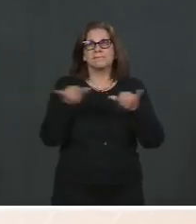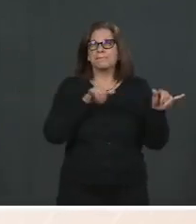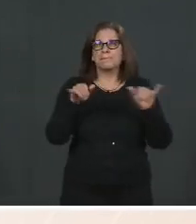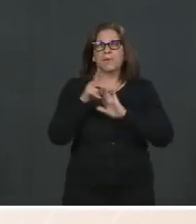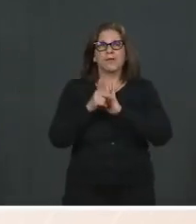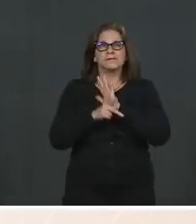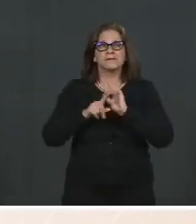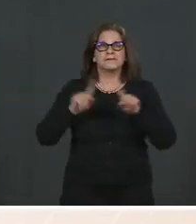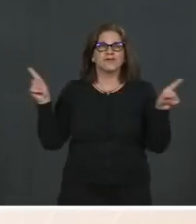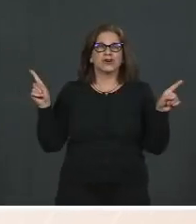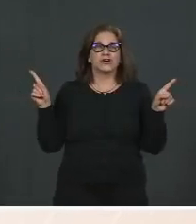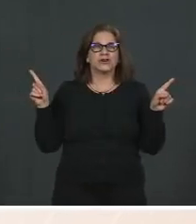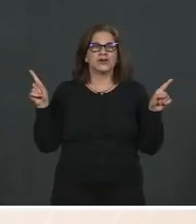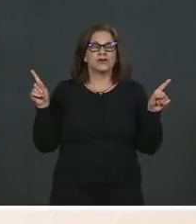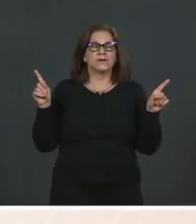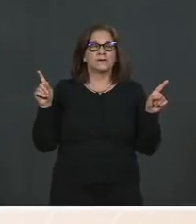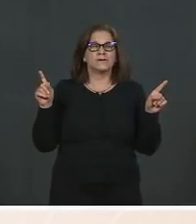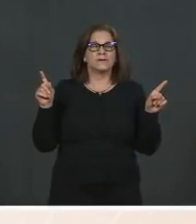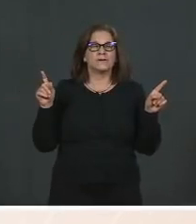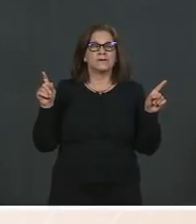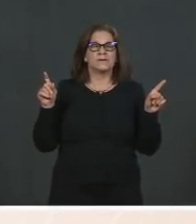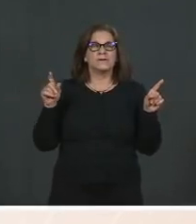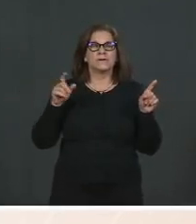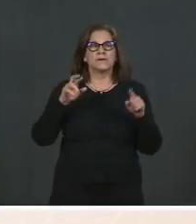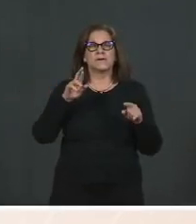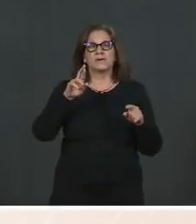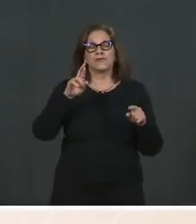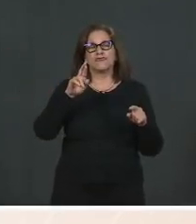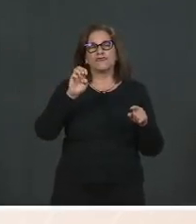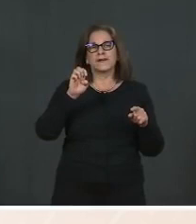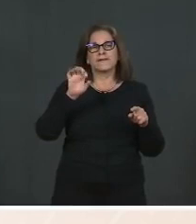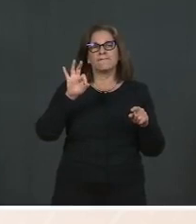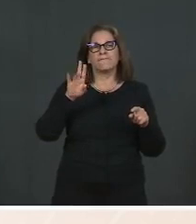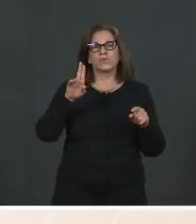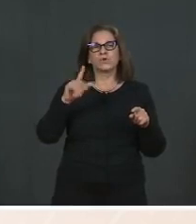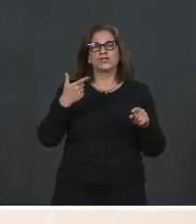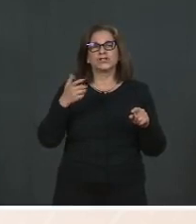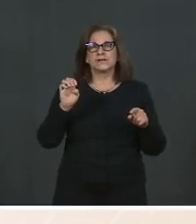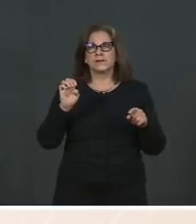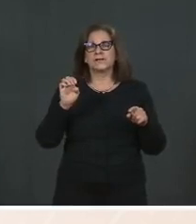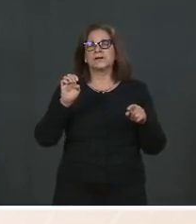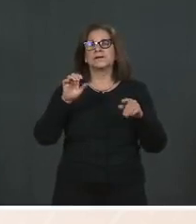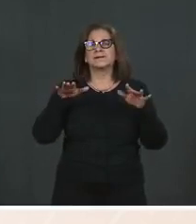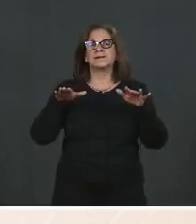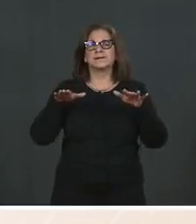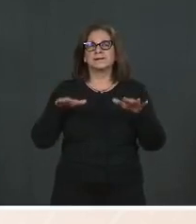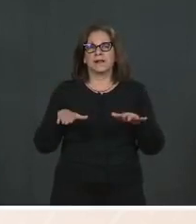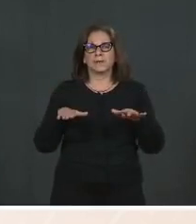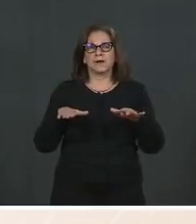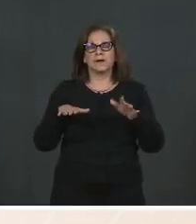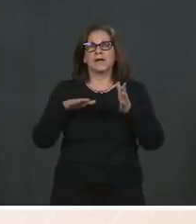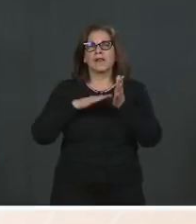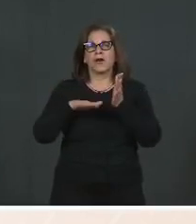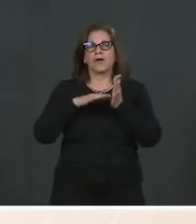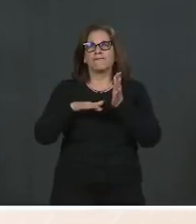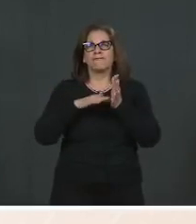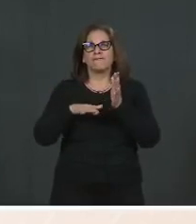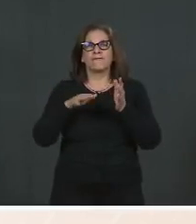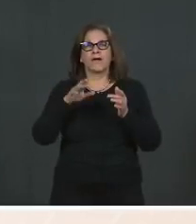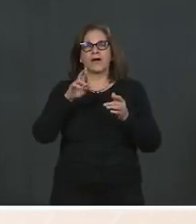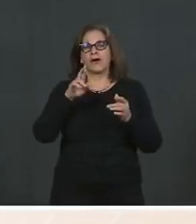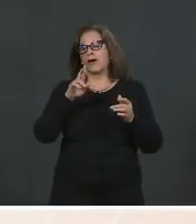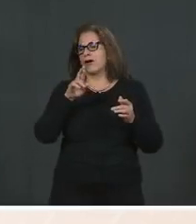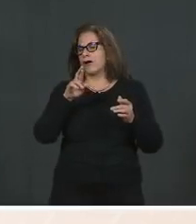Resettlement Office, which made it something that we had to also dig out of when we started. So that's where our focus is on. We are hopeful that as we put